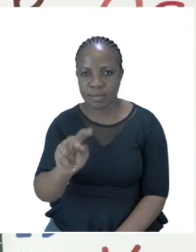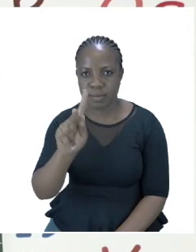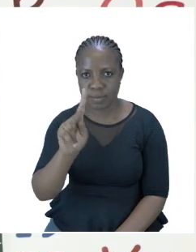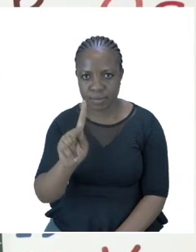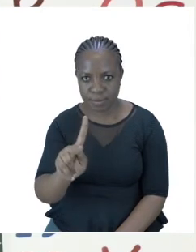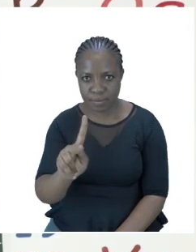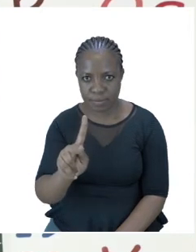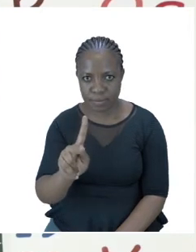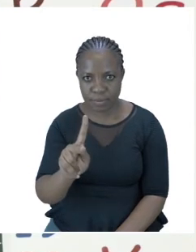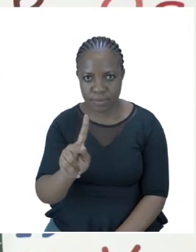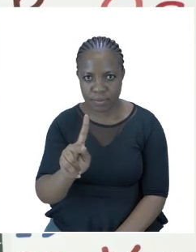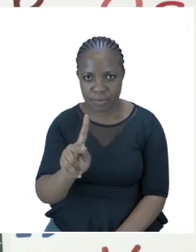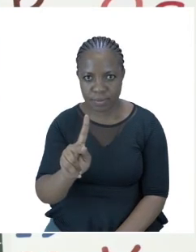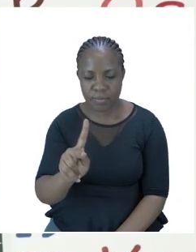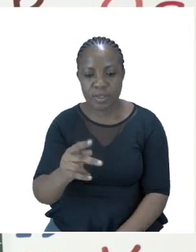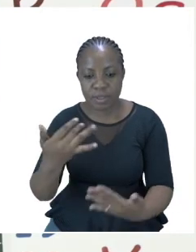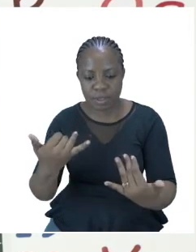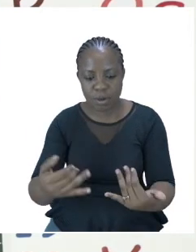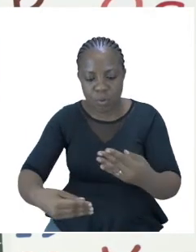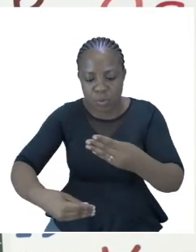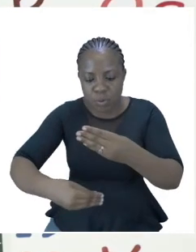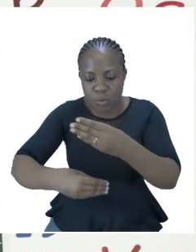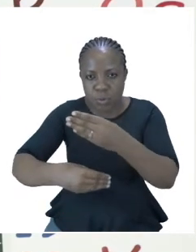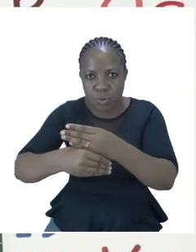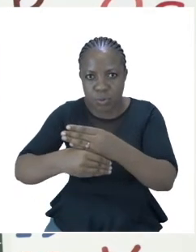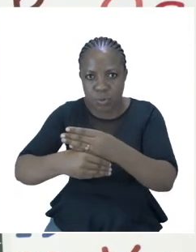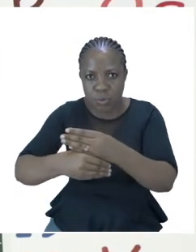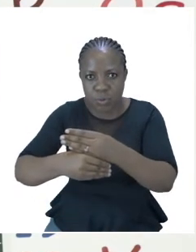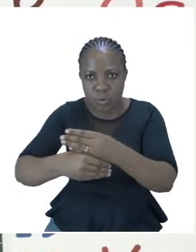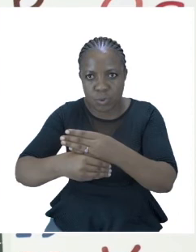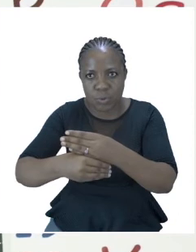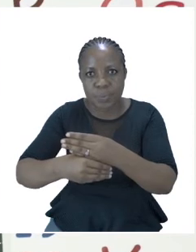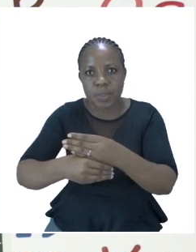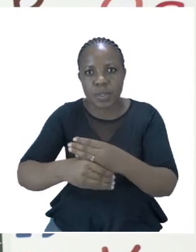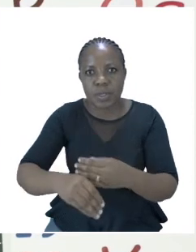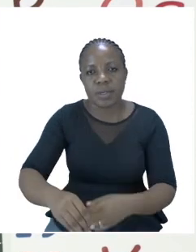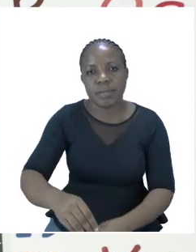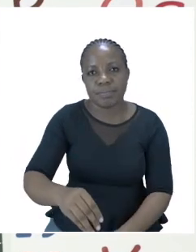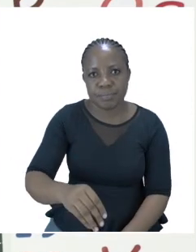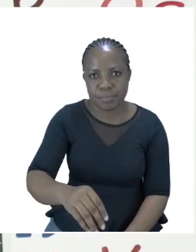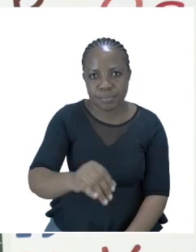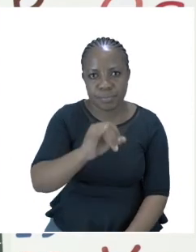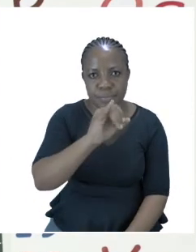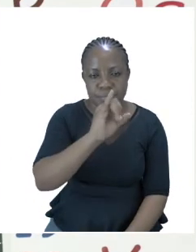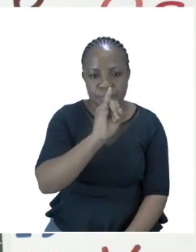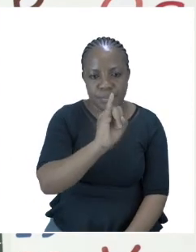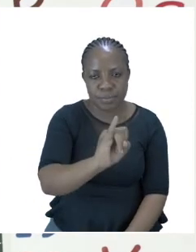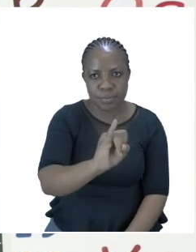word in, the one with the double N. So we are going to write